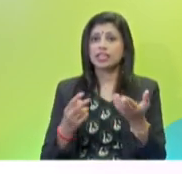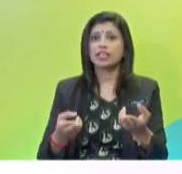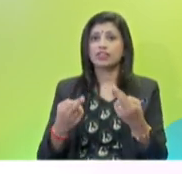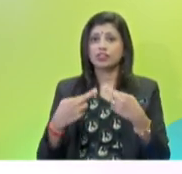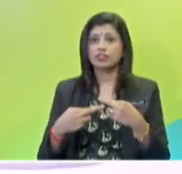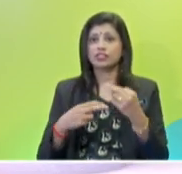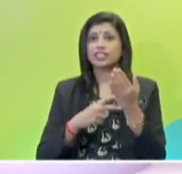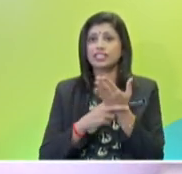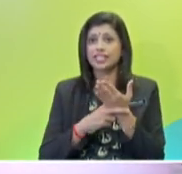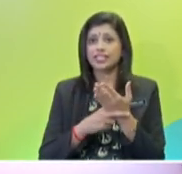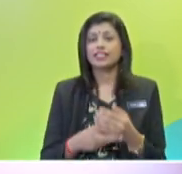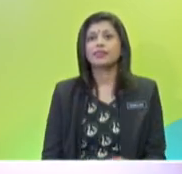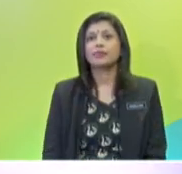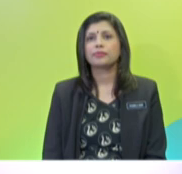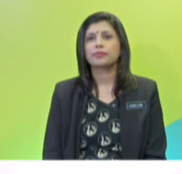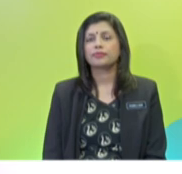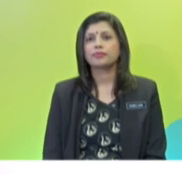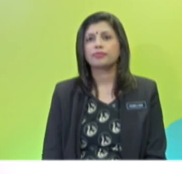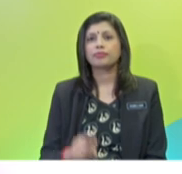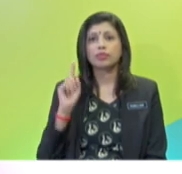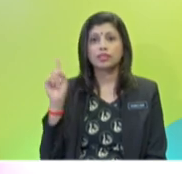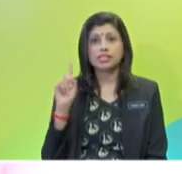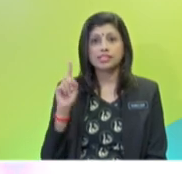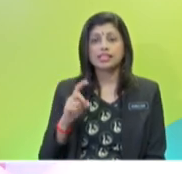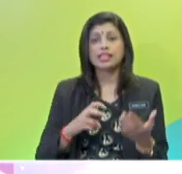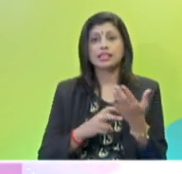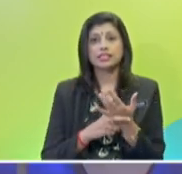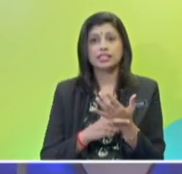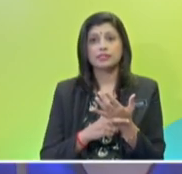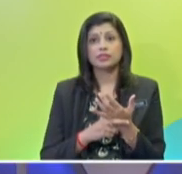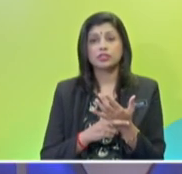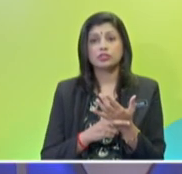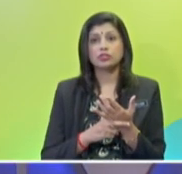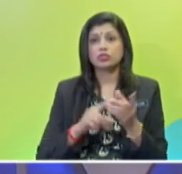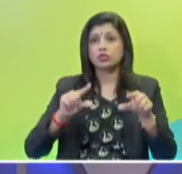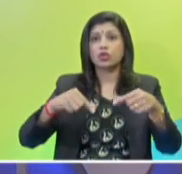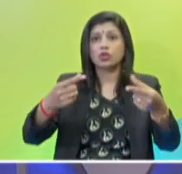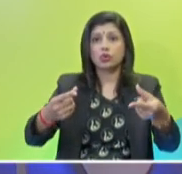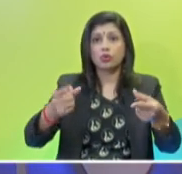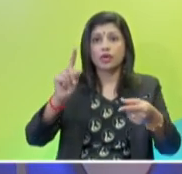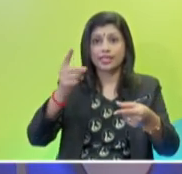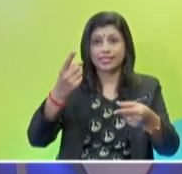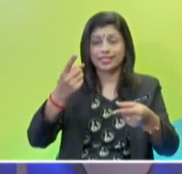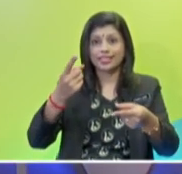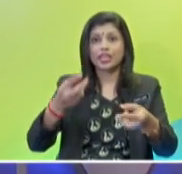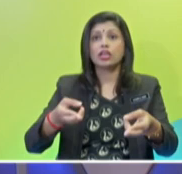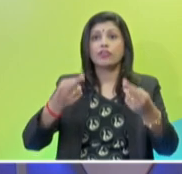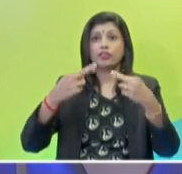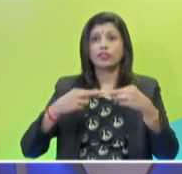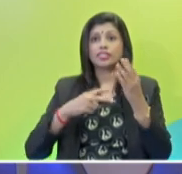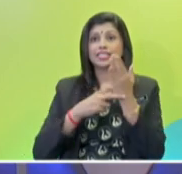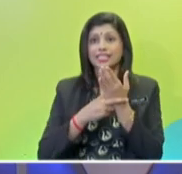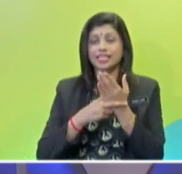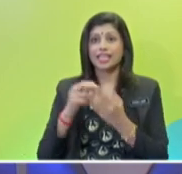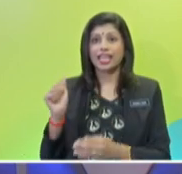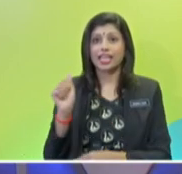second one is return ticket. Single ticket means from one destination A to destination B, and return ticket means from destination A